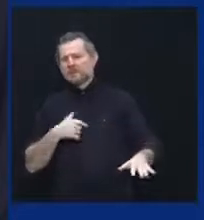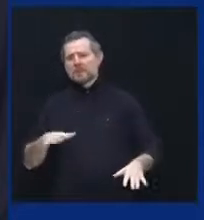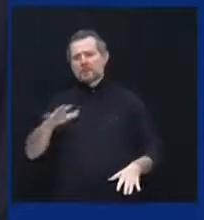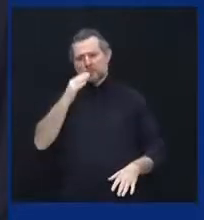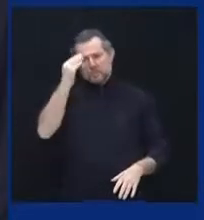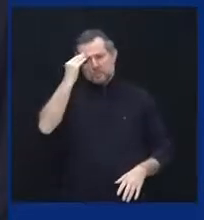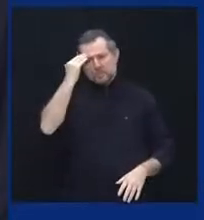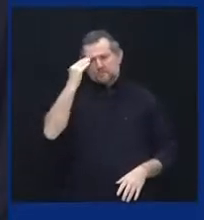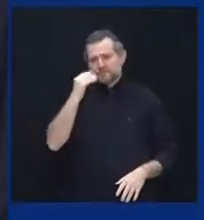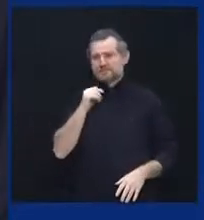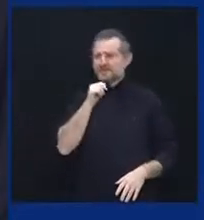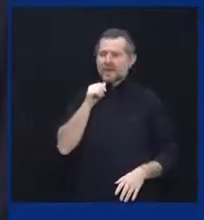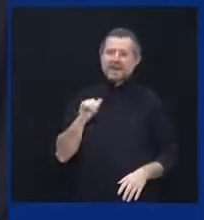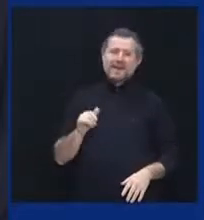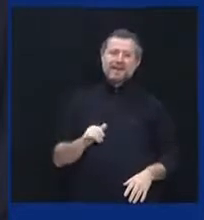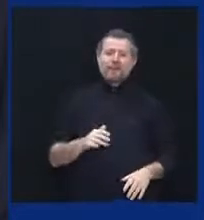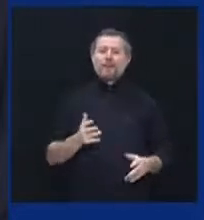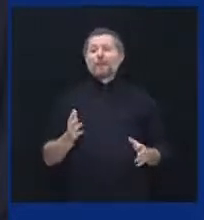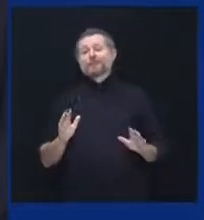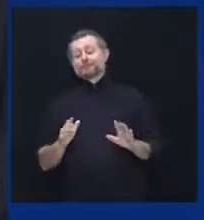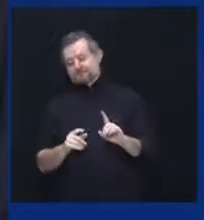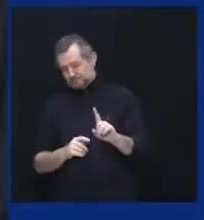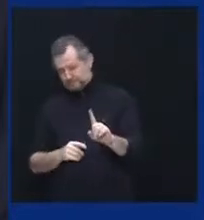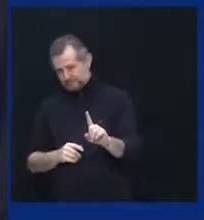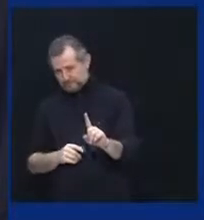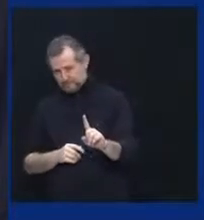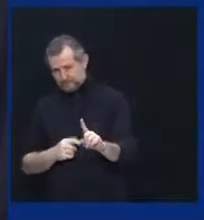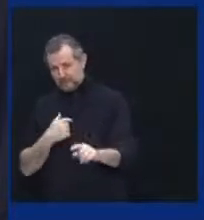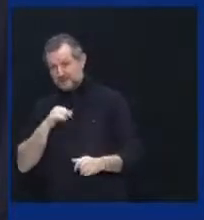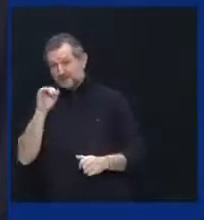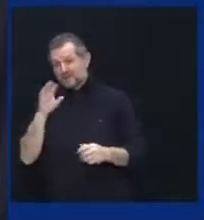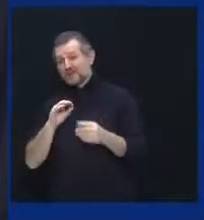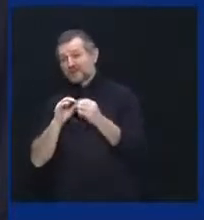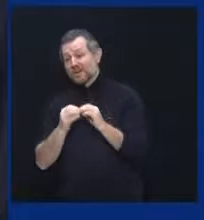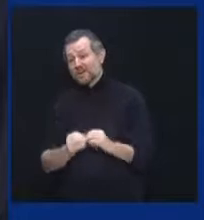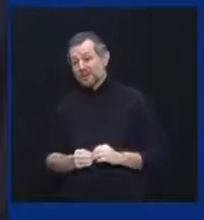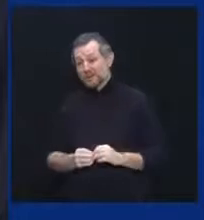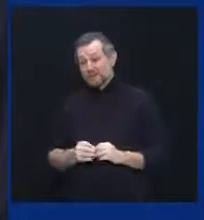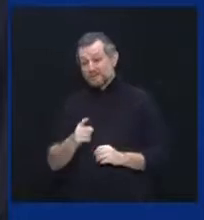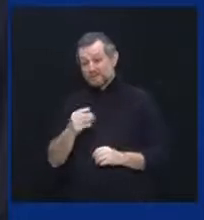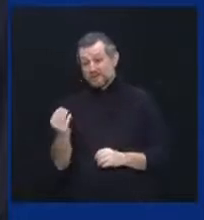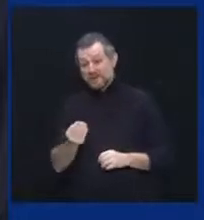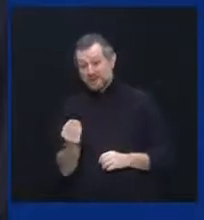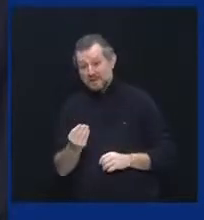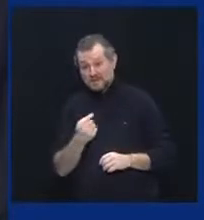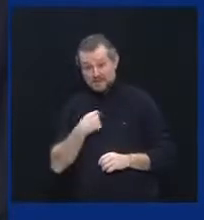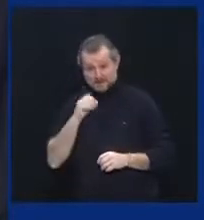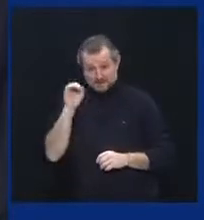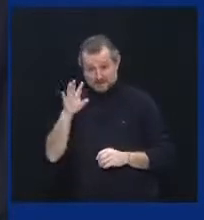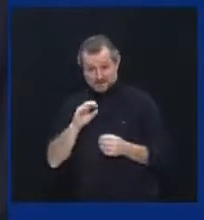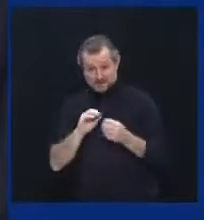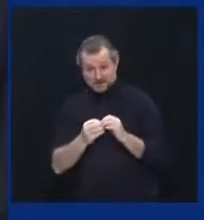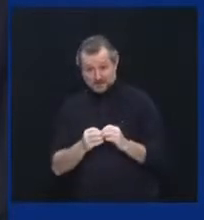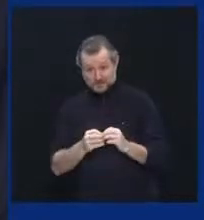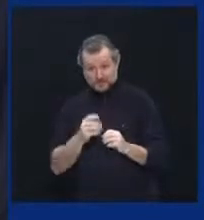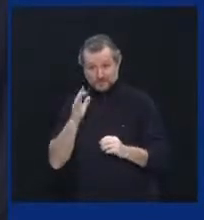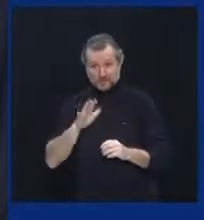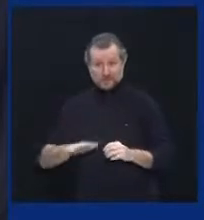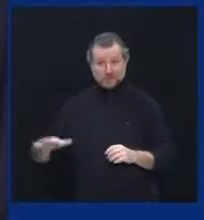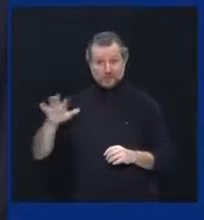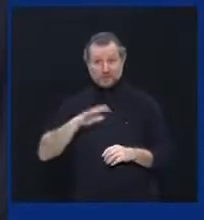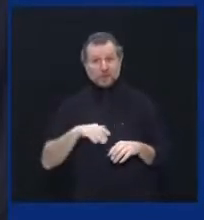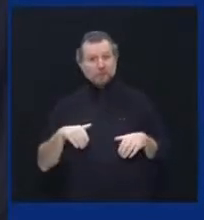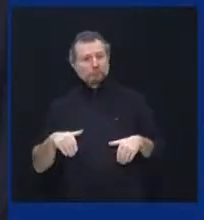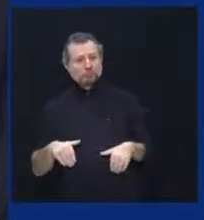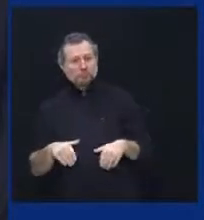not because, and when I do the death numbers on Monday, it's not because everyone didn't do everything